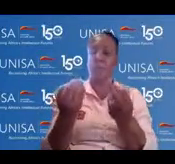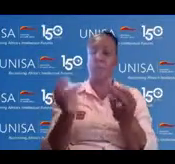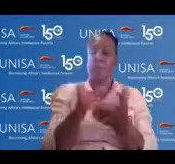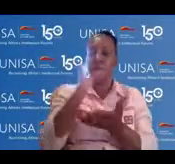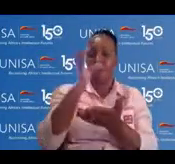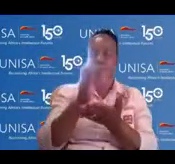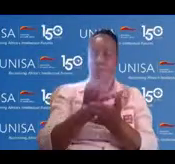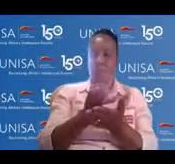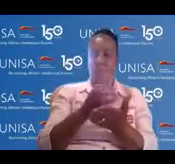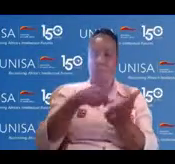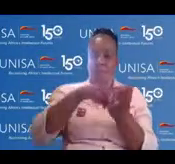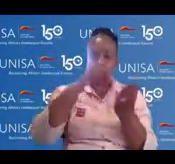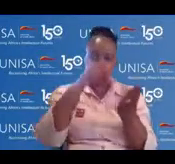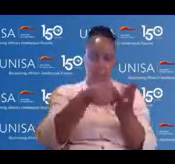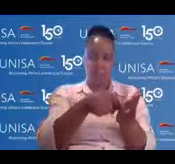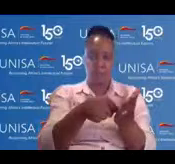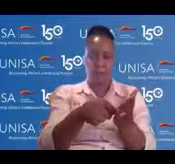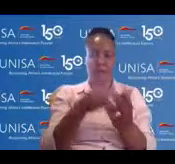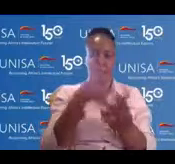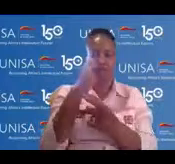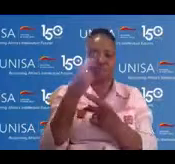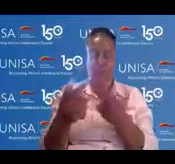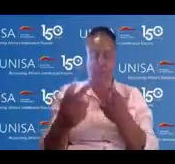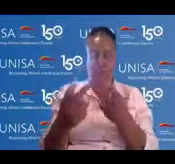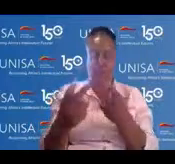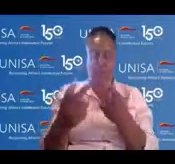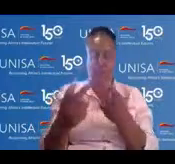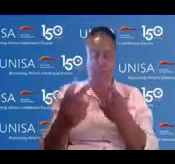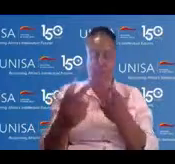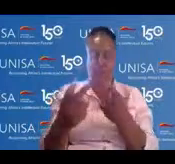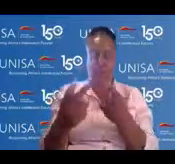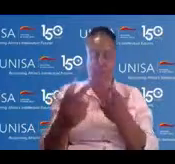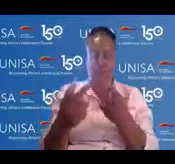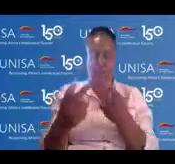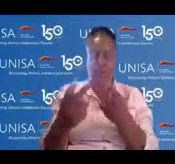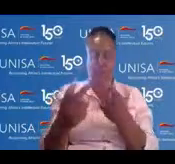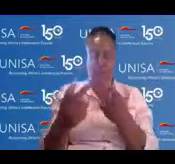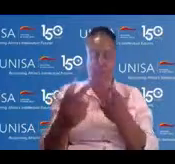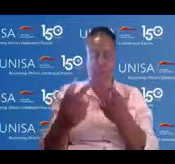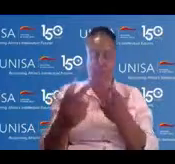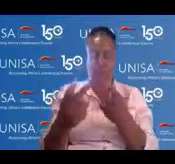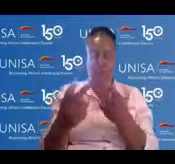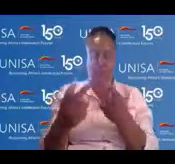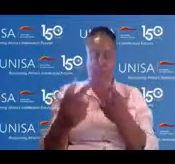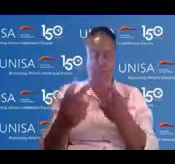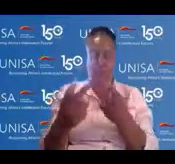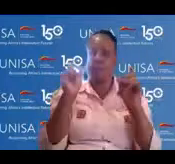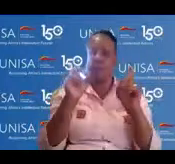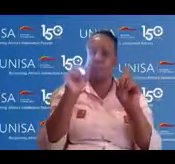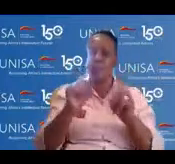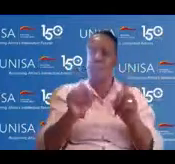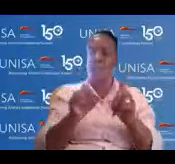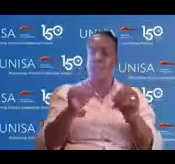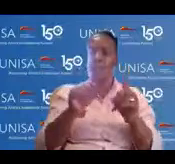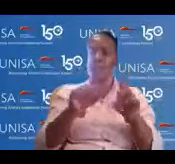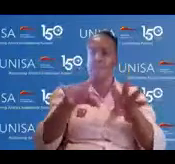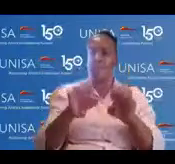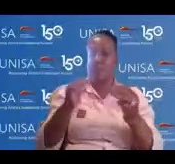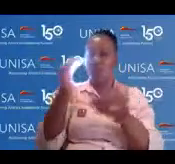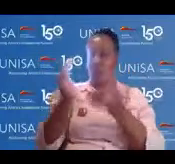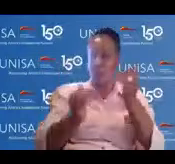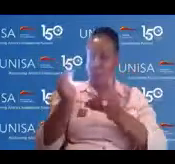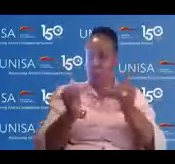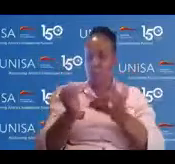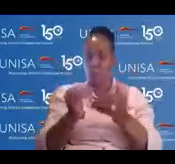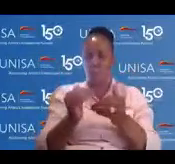show that you already completed special examination arrangements, you need to urgently